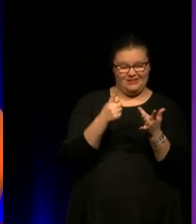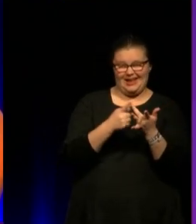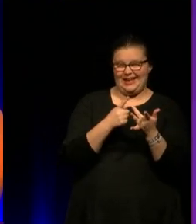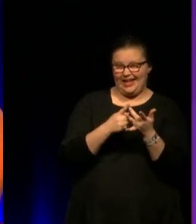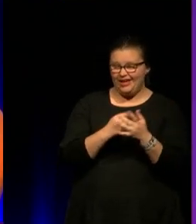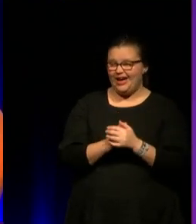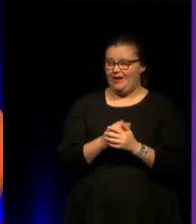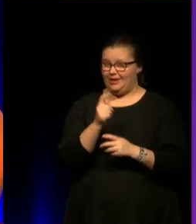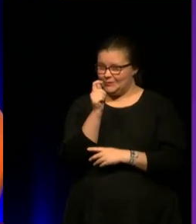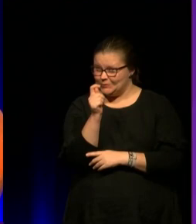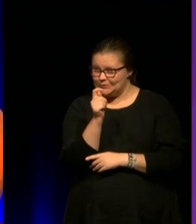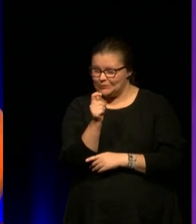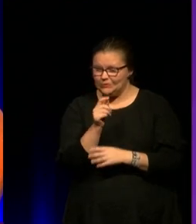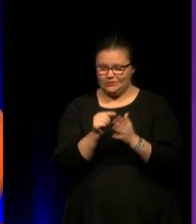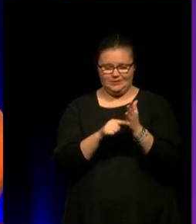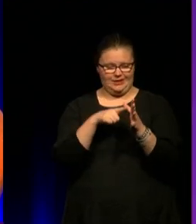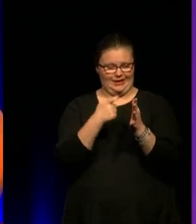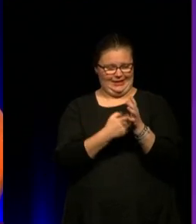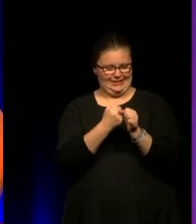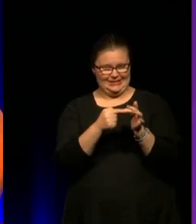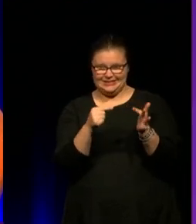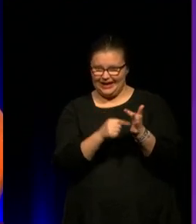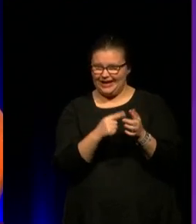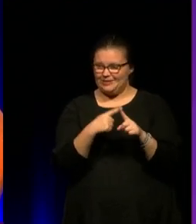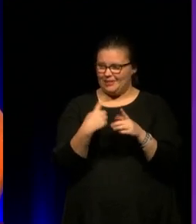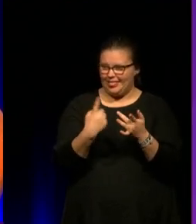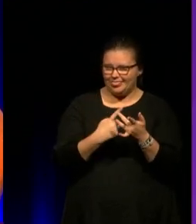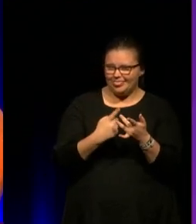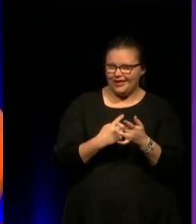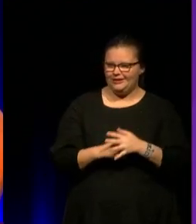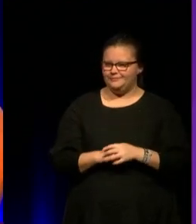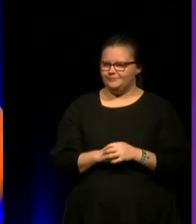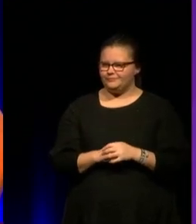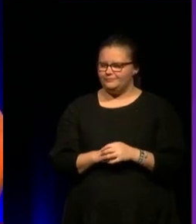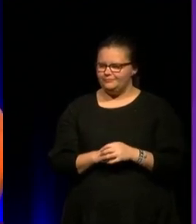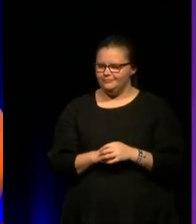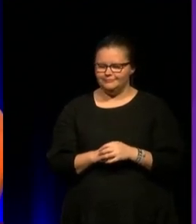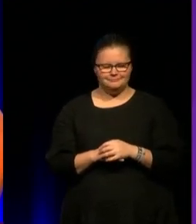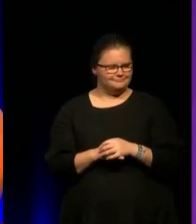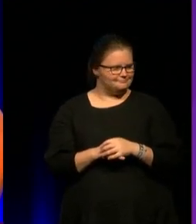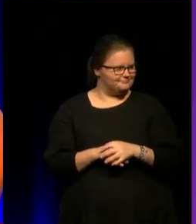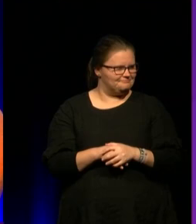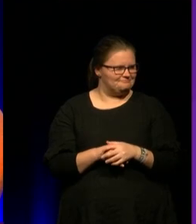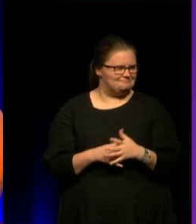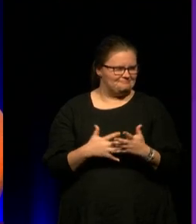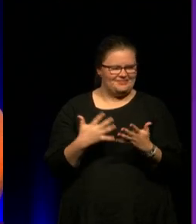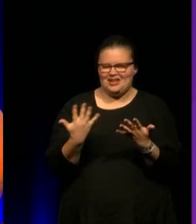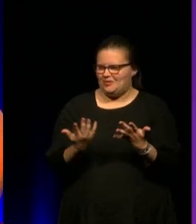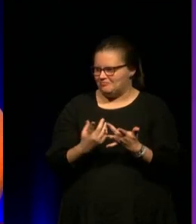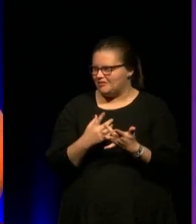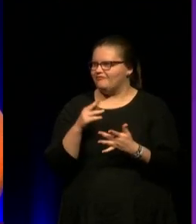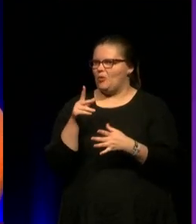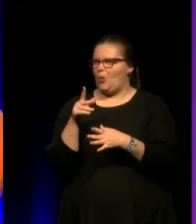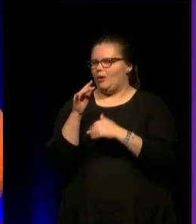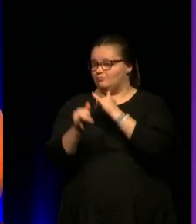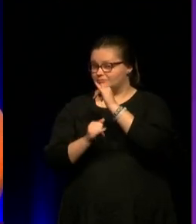Target's coming, a bunch of other distributors. So Delta Airlines as well? Delta Airlines are recommending the product for international travel.